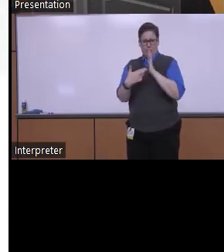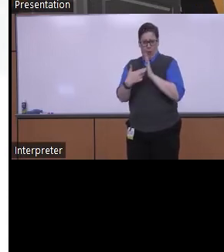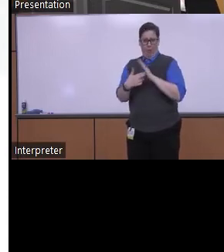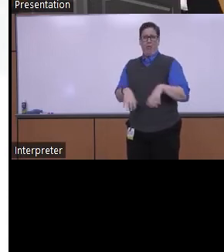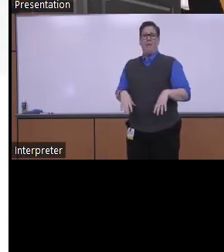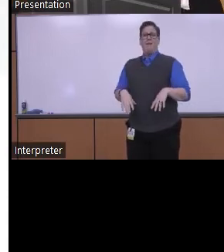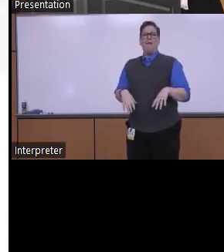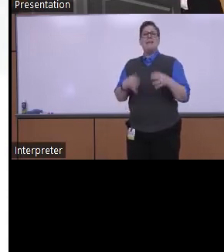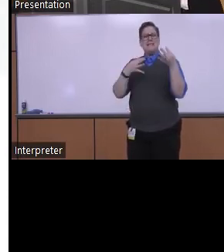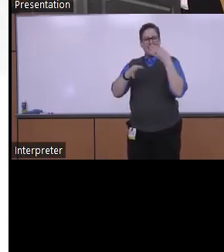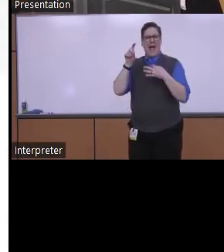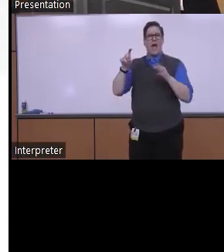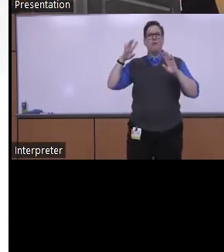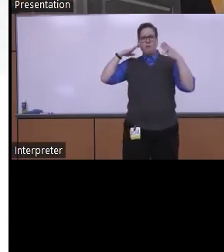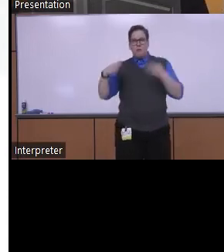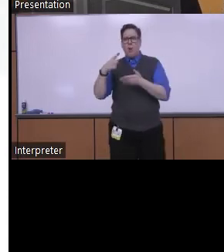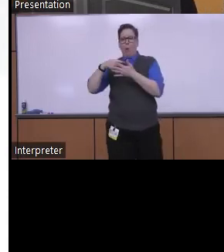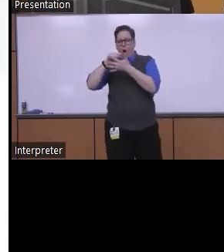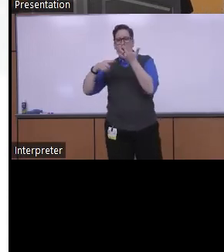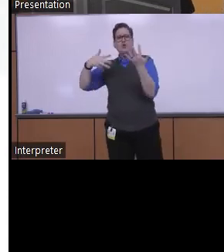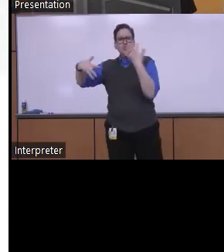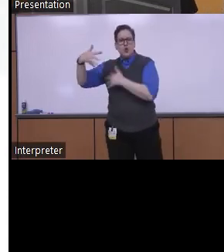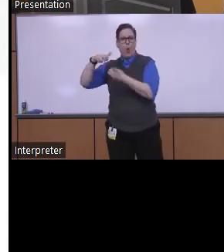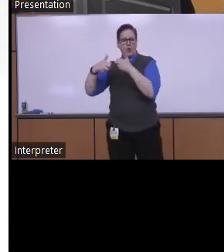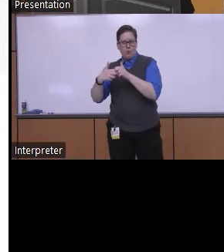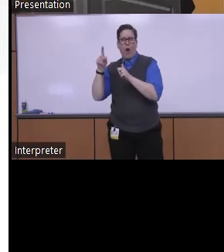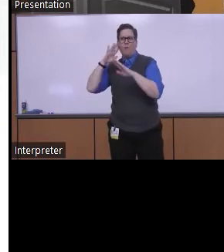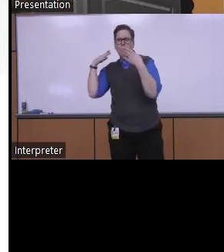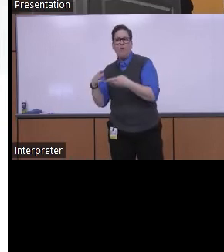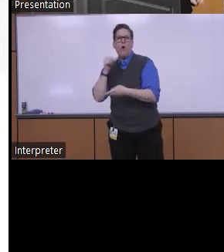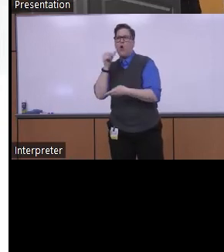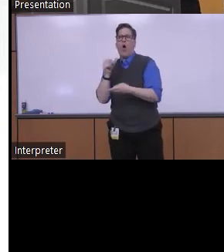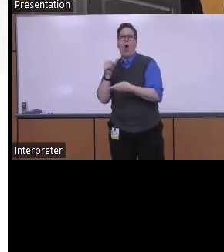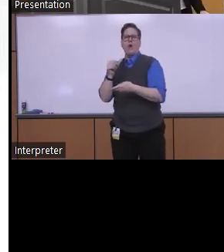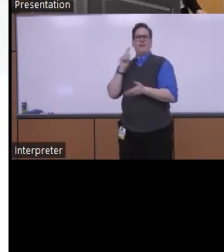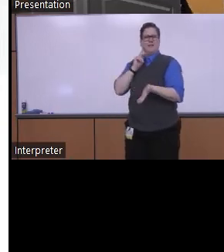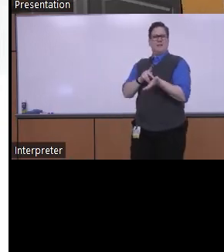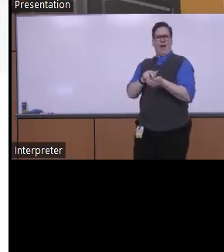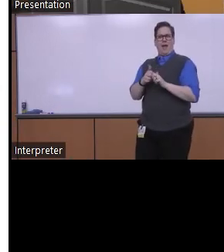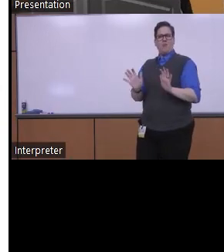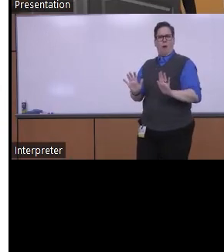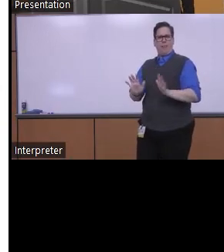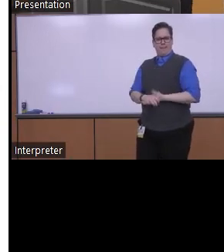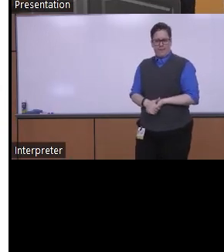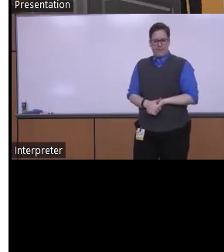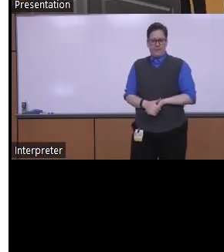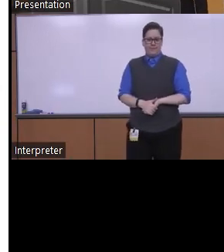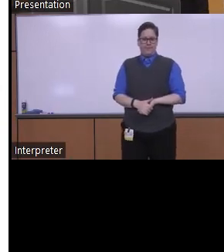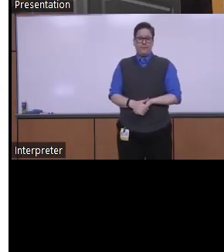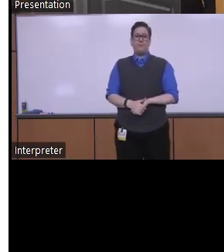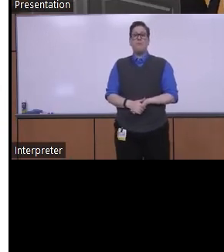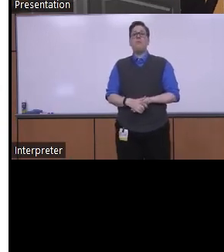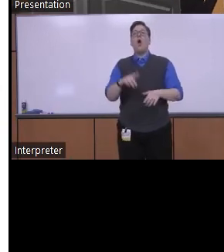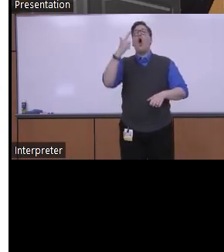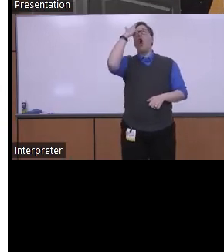the discourse, instead of these pressing social problems to becoming a psychiatric problem. Now, if we had any